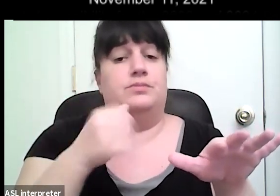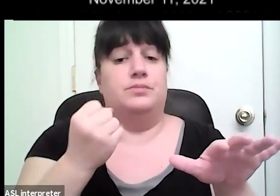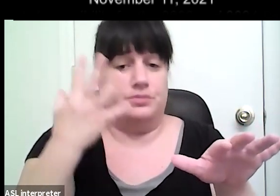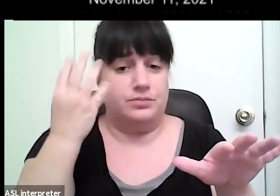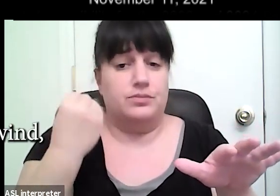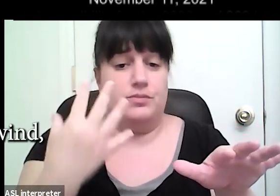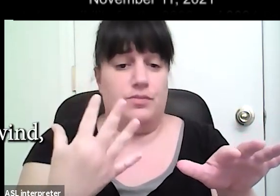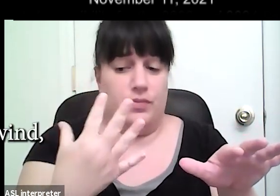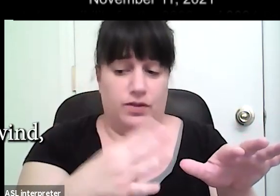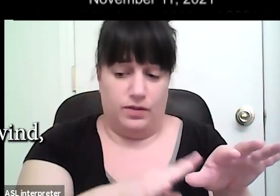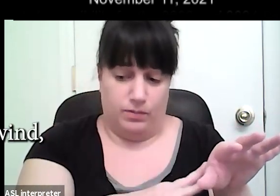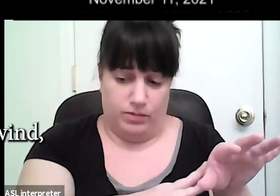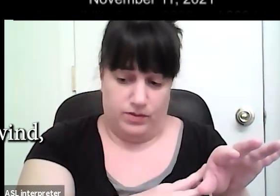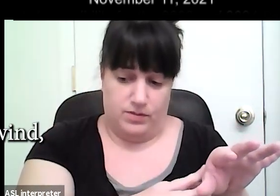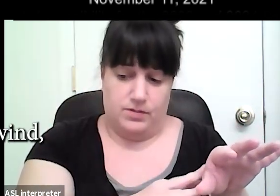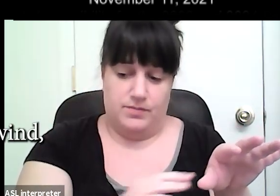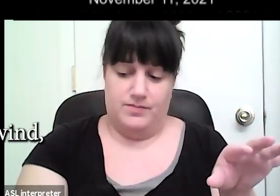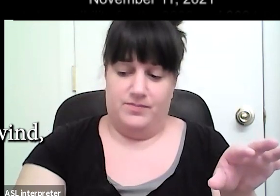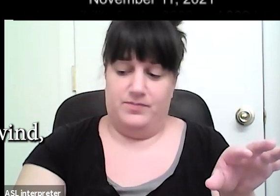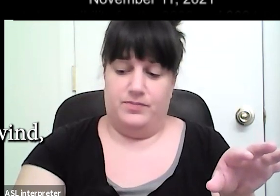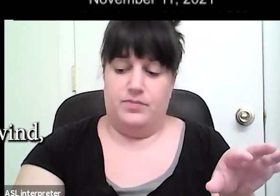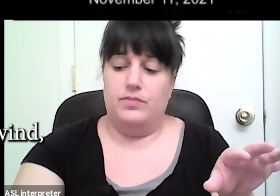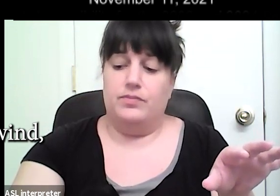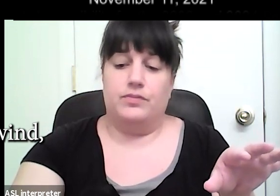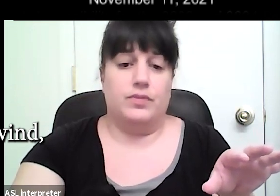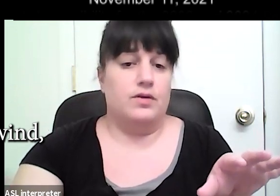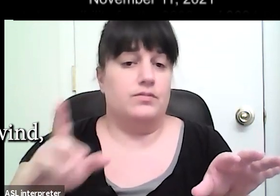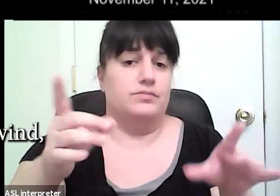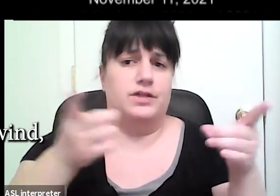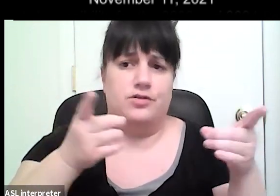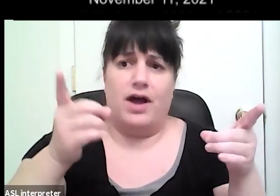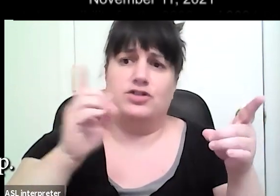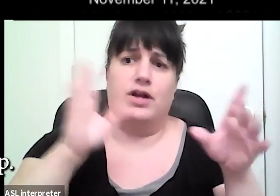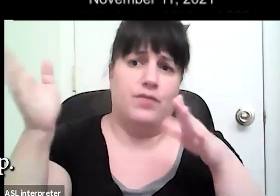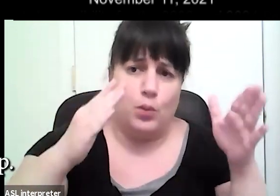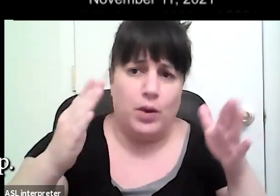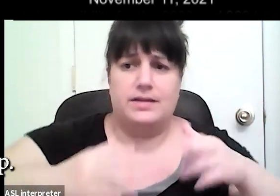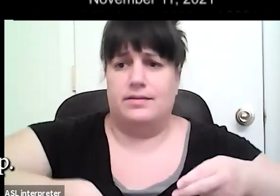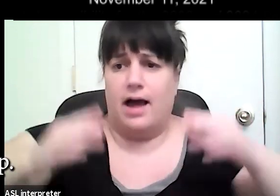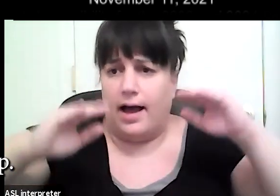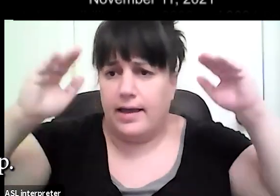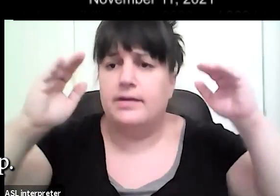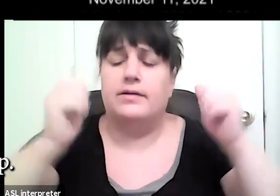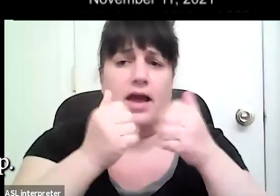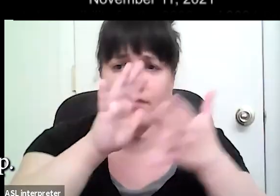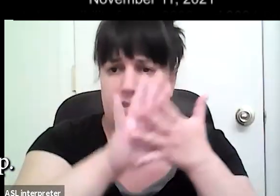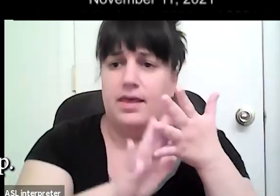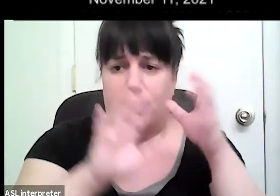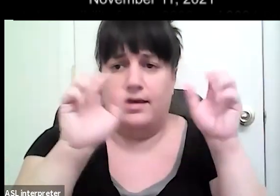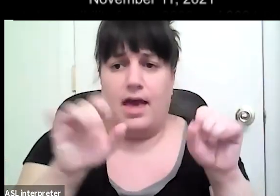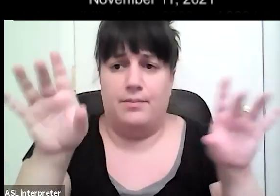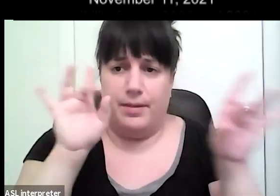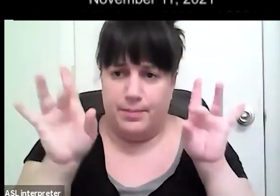information, about the direction of the wind, about the height, all of these things can be picked